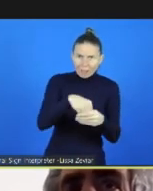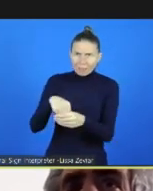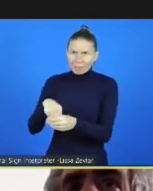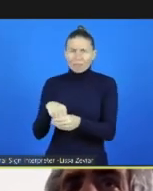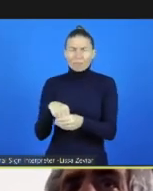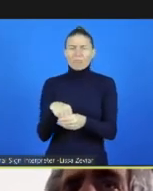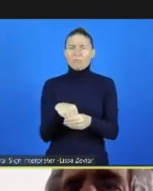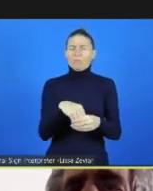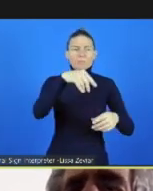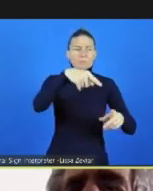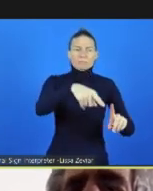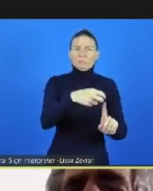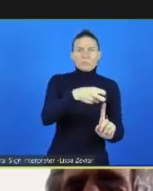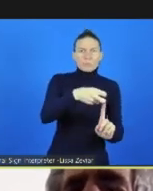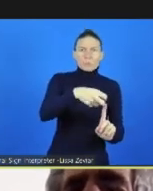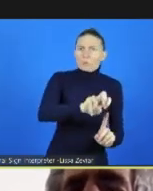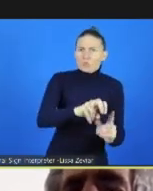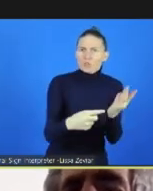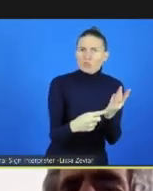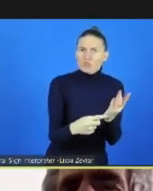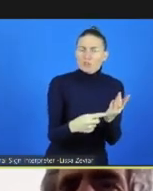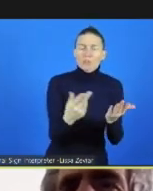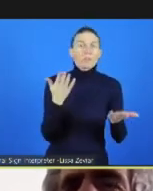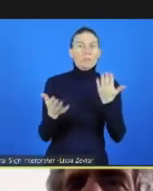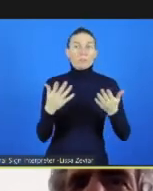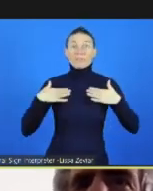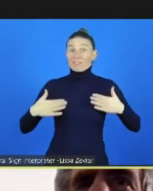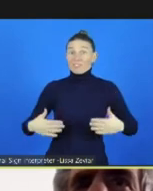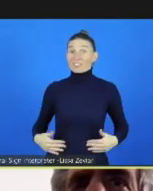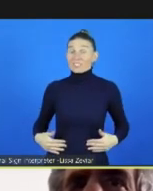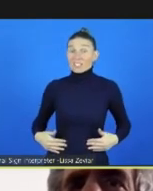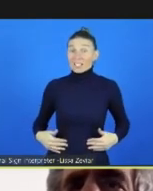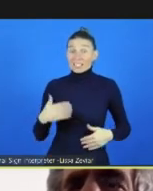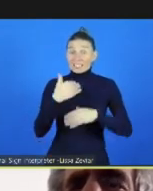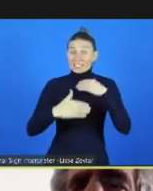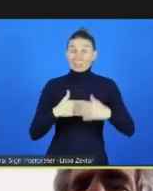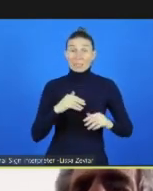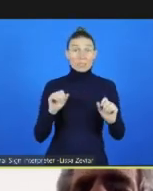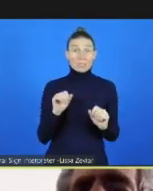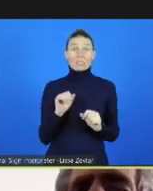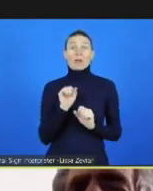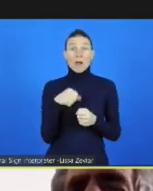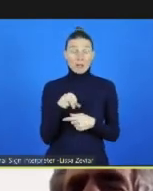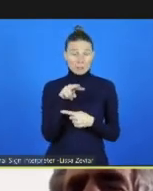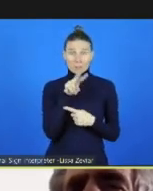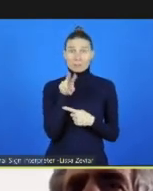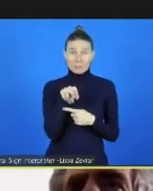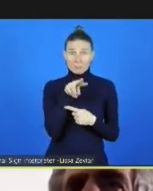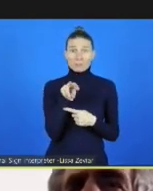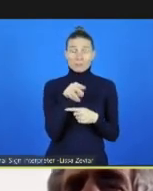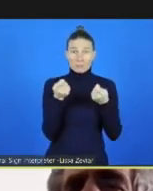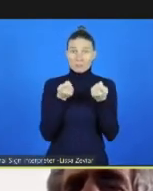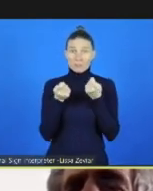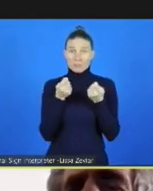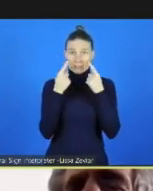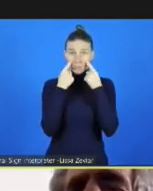technologies for people with physical disabilities, right through to beginning to be able to control